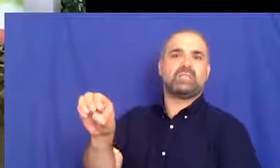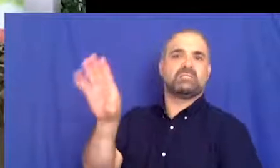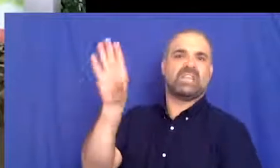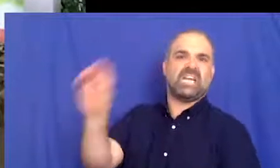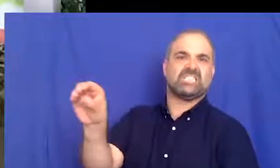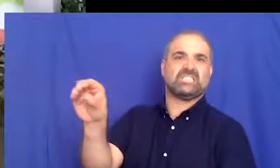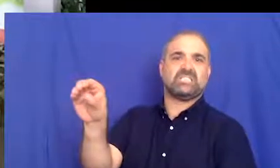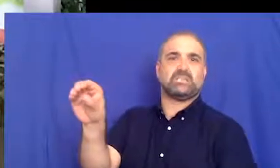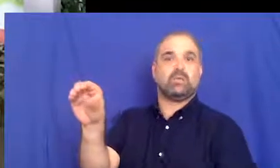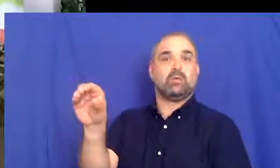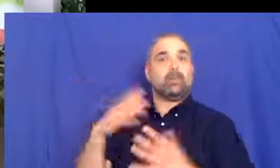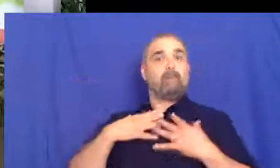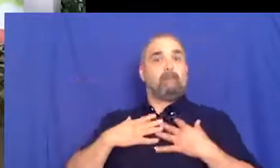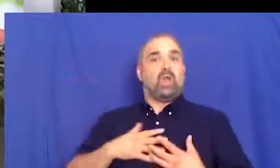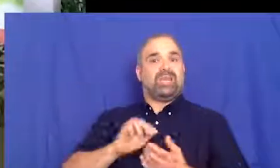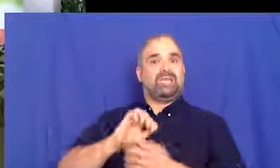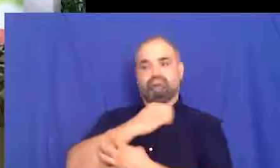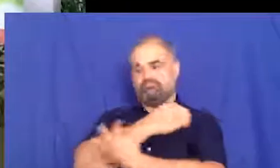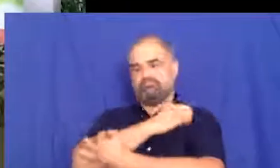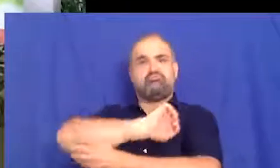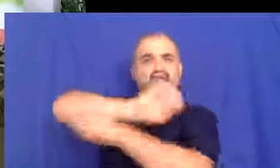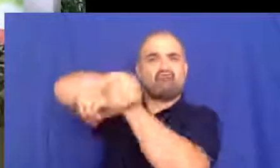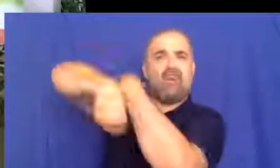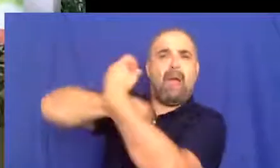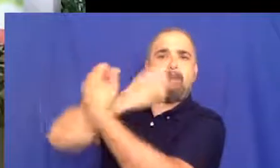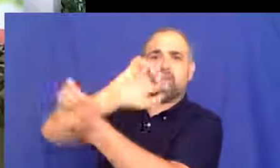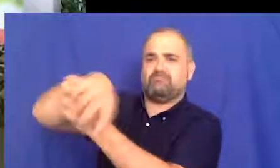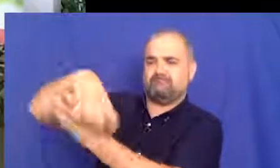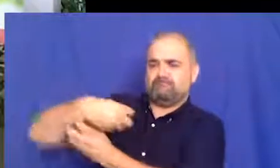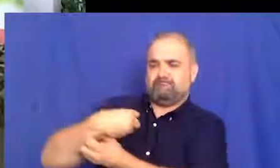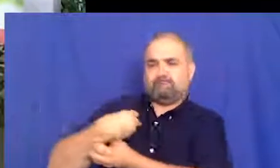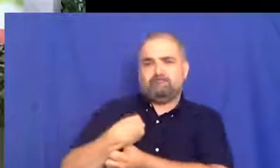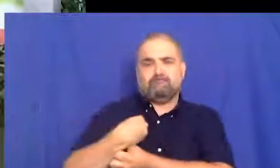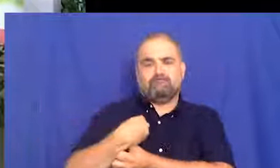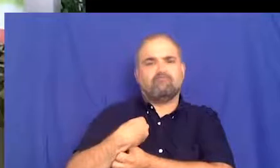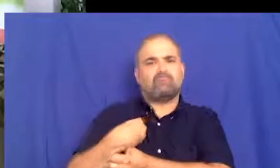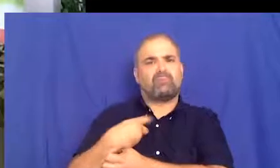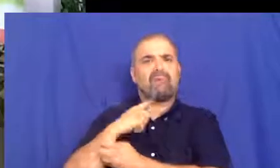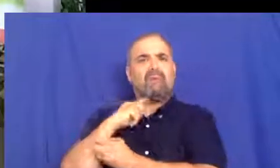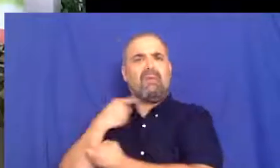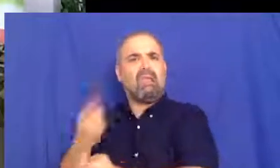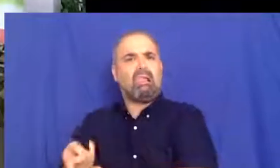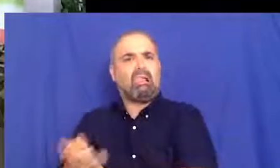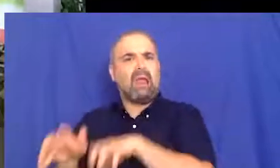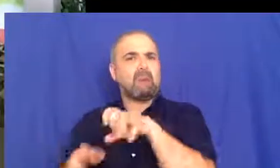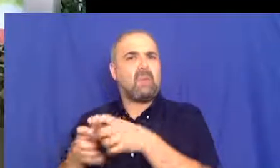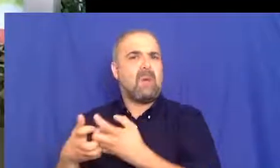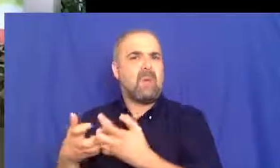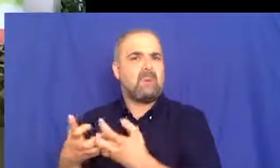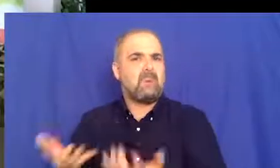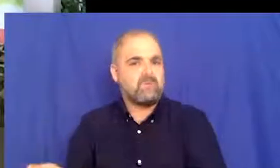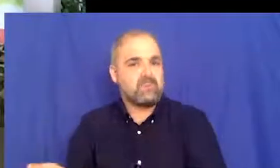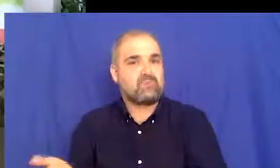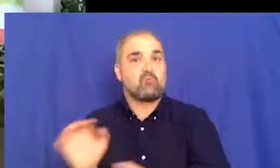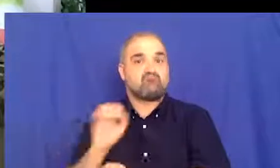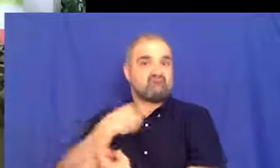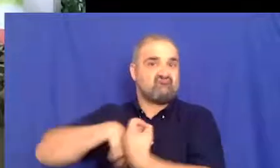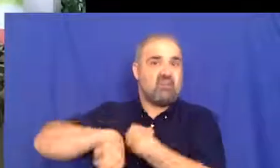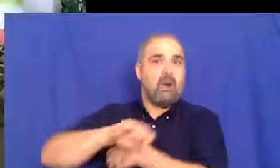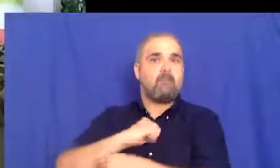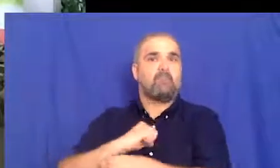them and wrap their whole body around that prey item. Now, the way they then kill that item, the prey item, so things like